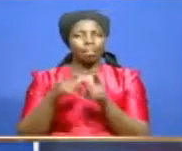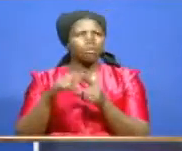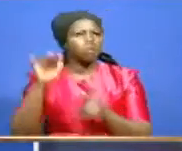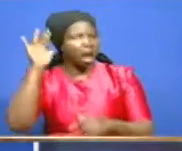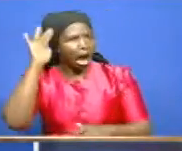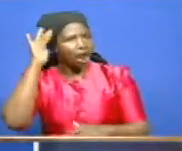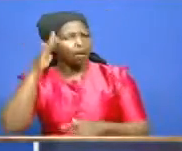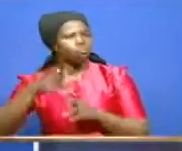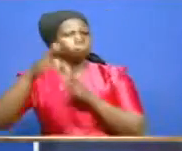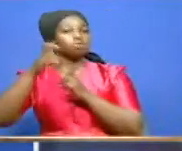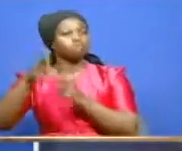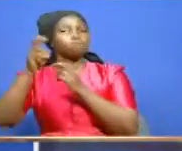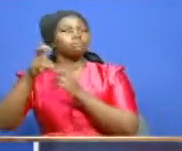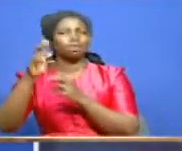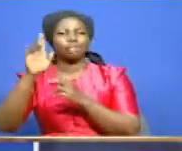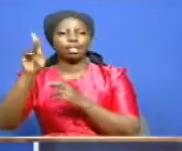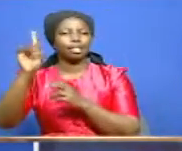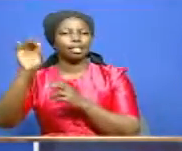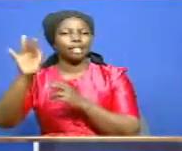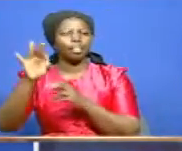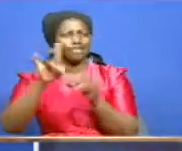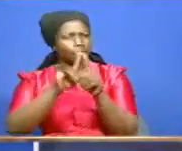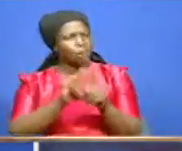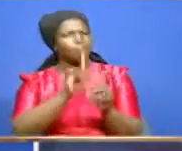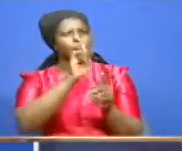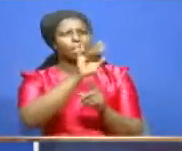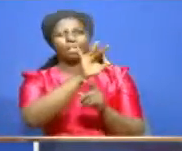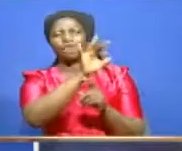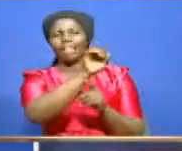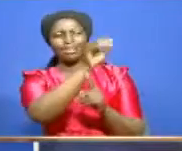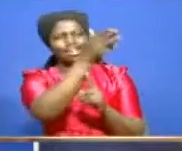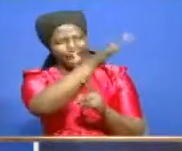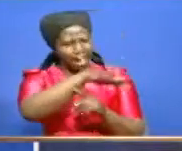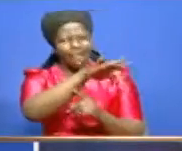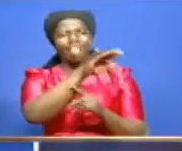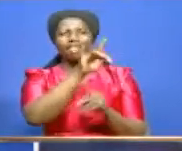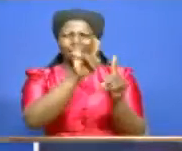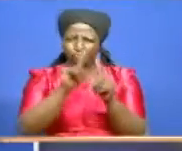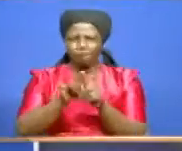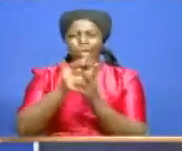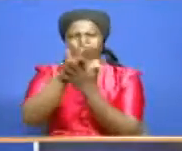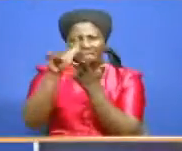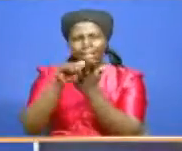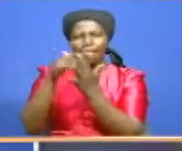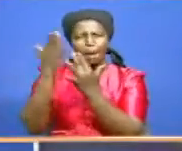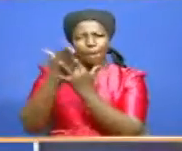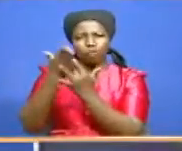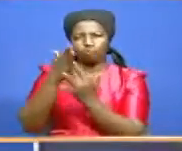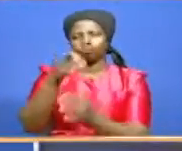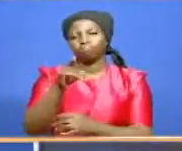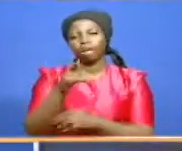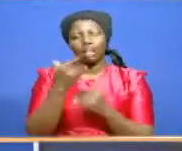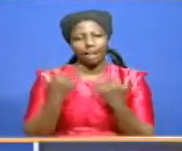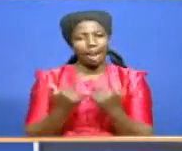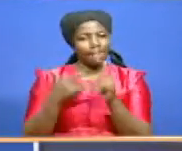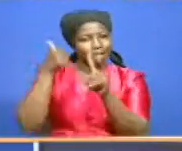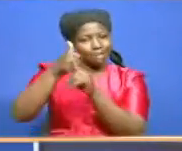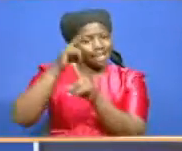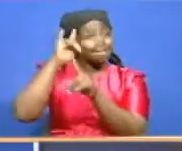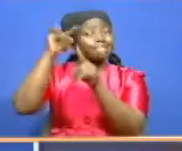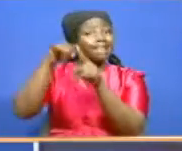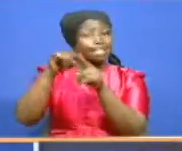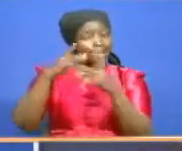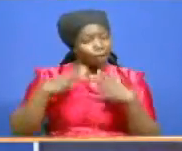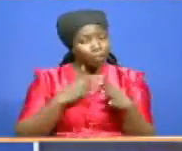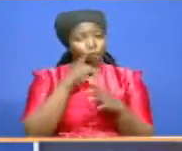huko, walipiga kwa Kenya Forest, na walikuwa wanapiga hata kwa center katikati. The present attack is said to have targeted civilians